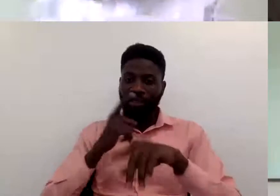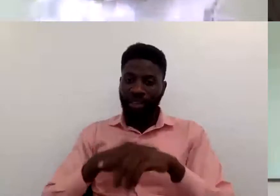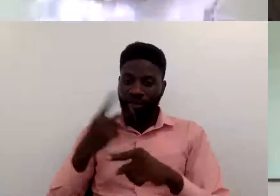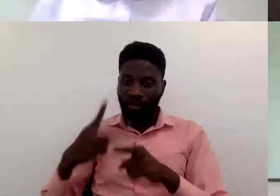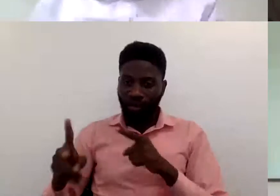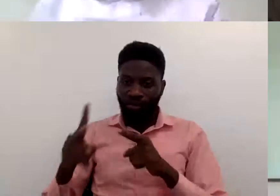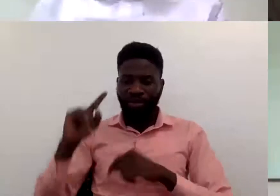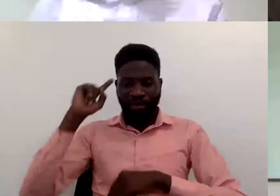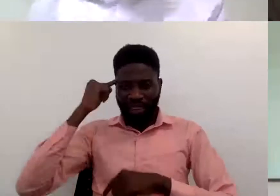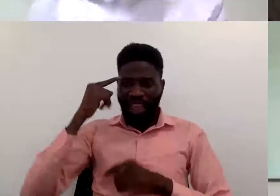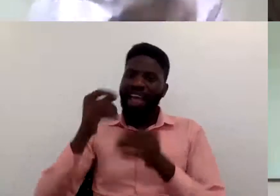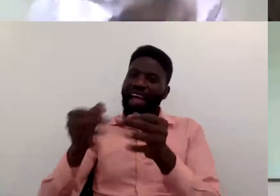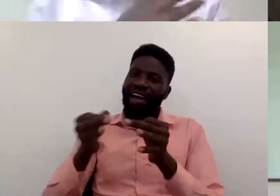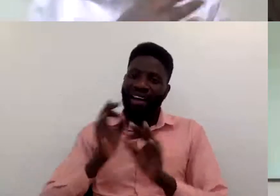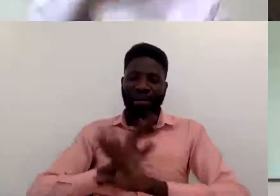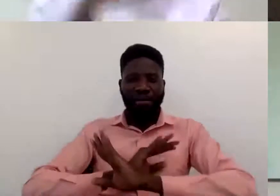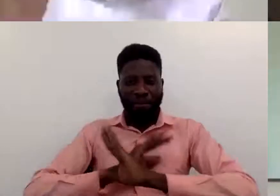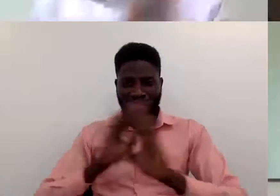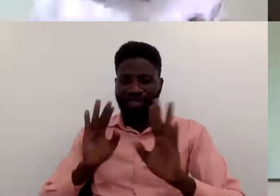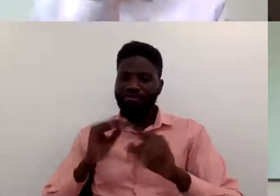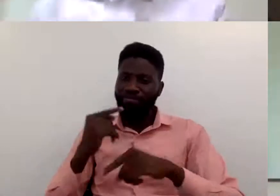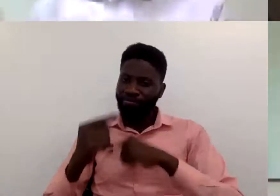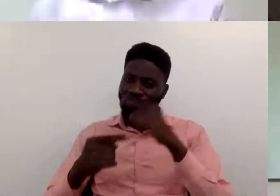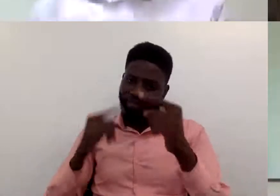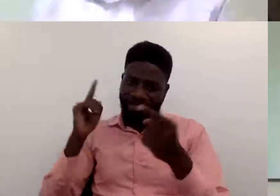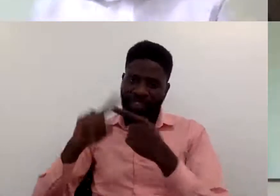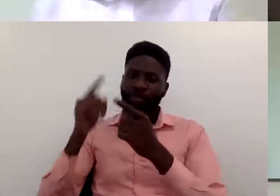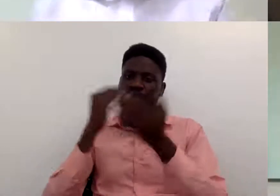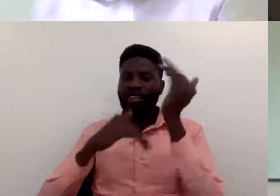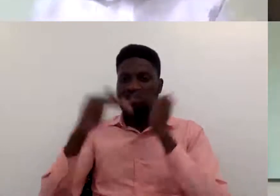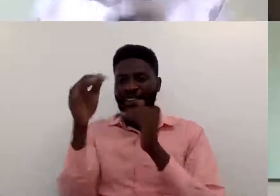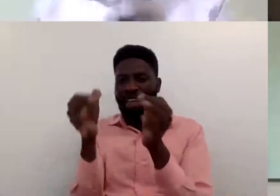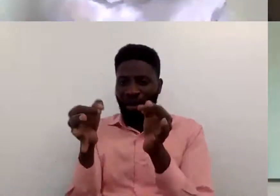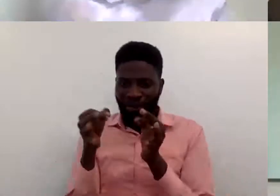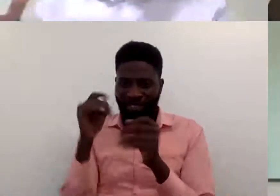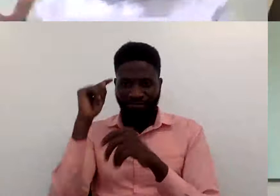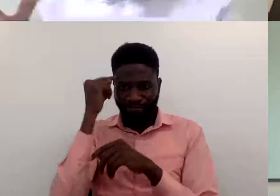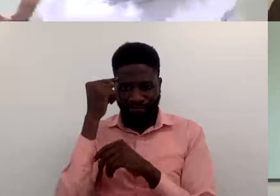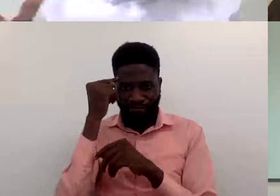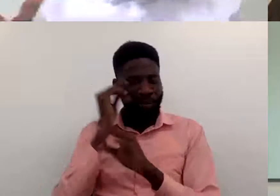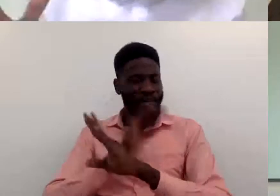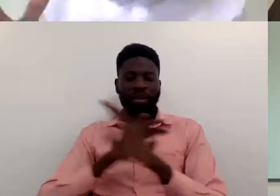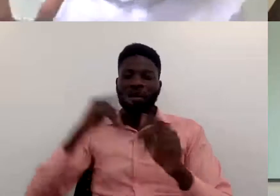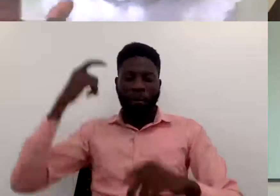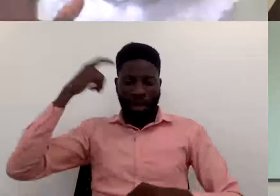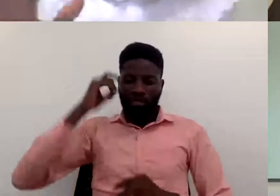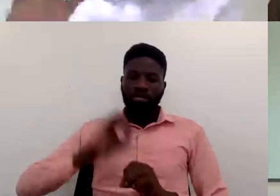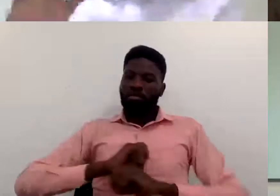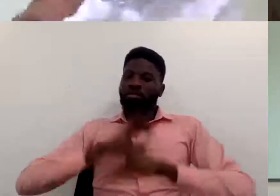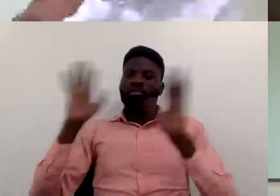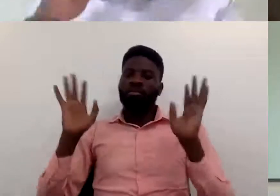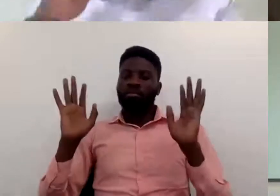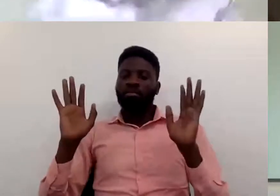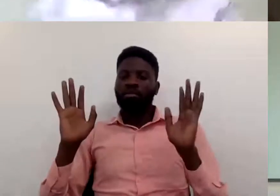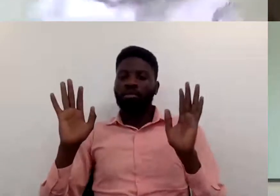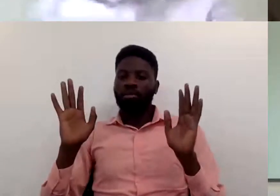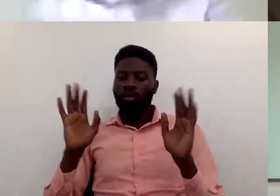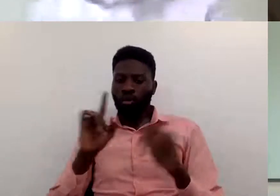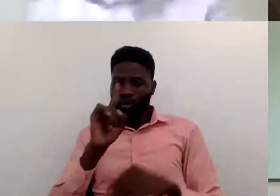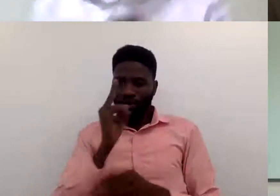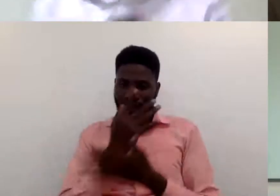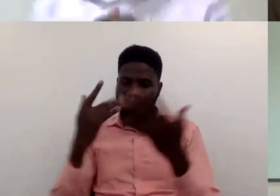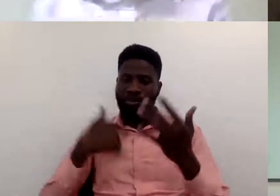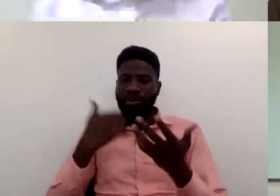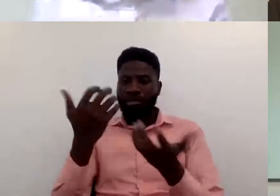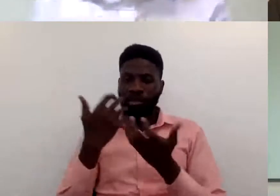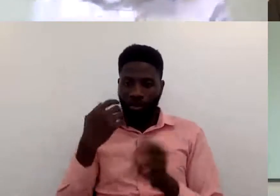2, all the way then into campus, several years. I was so clear in my mind that the one thing I needed to